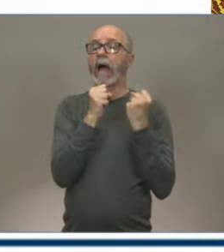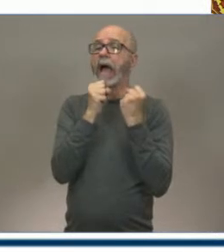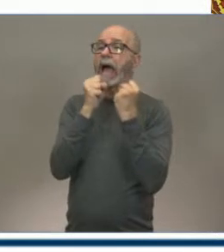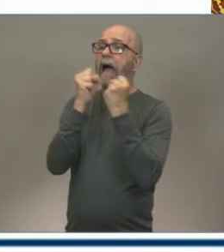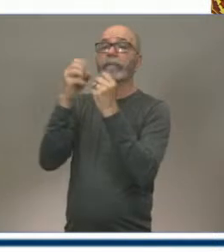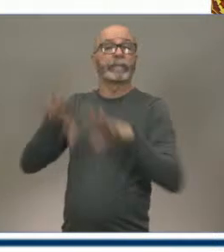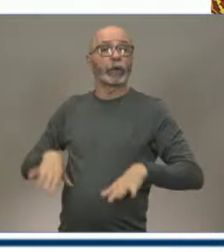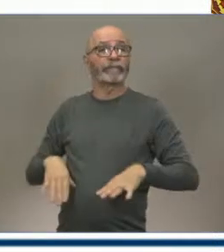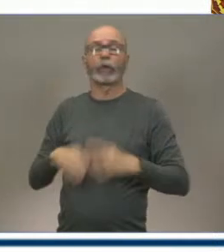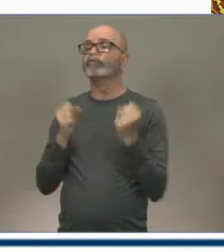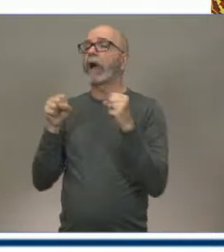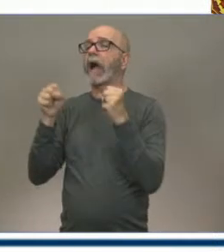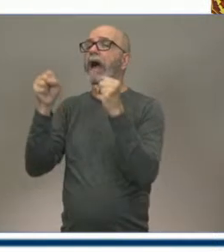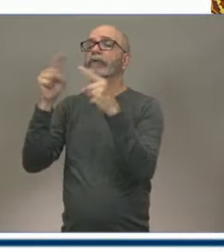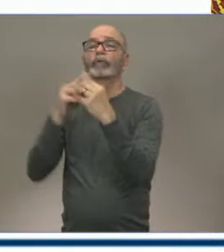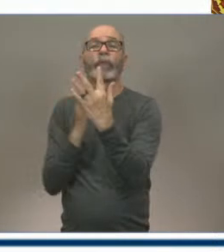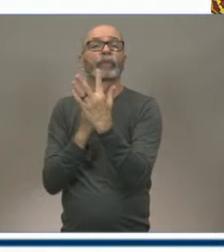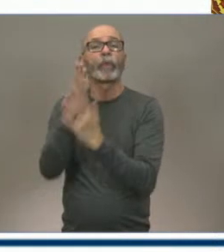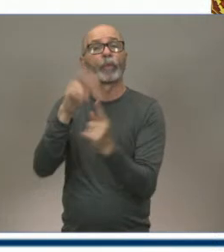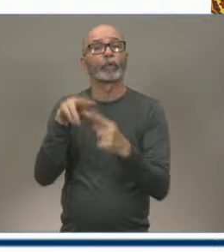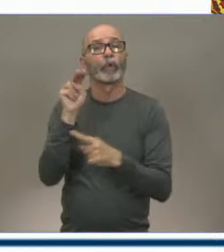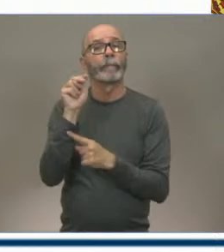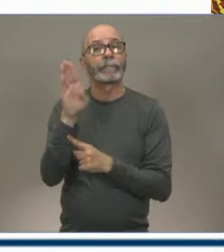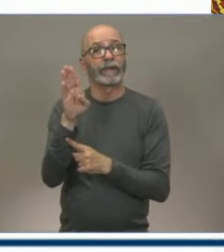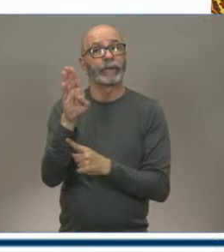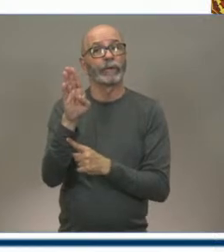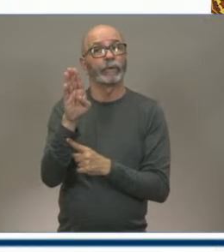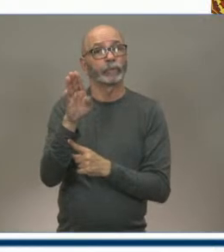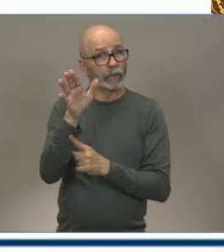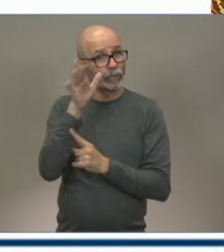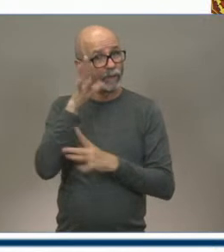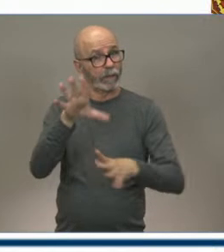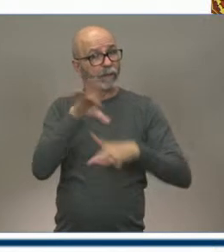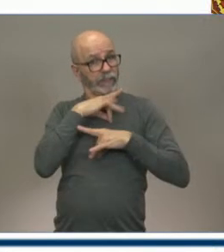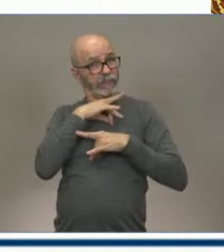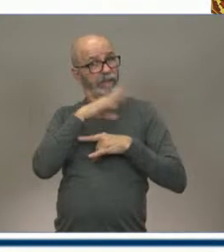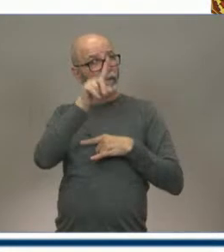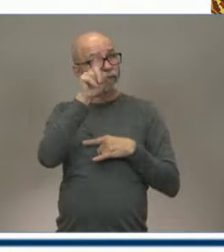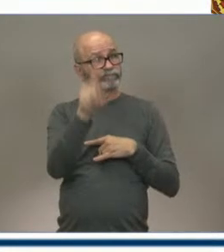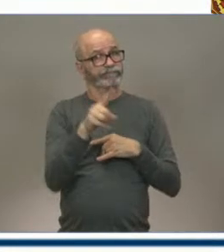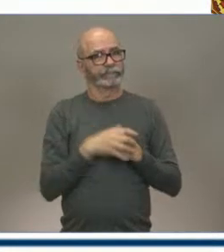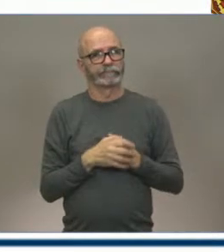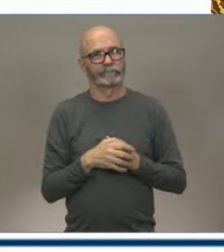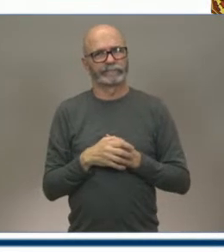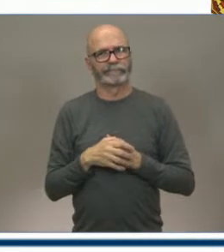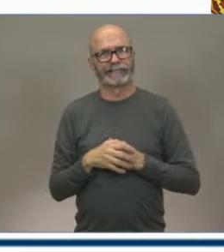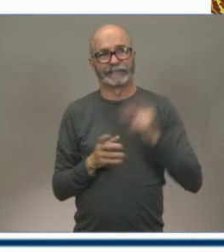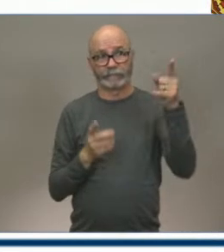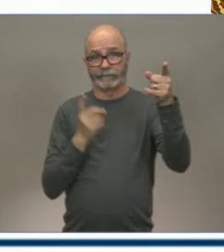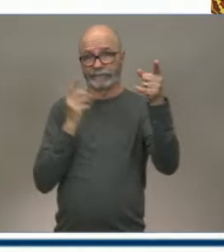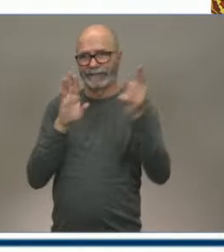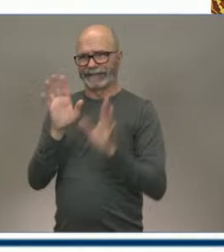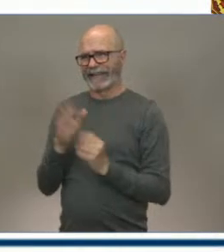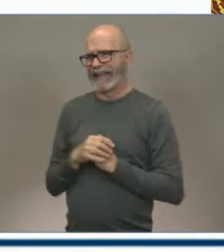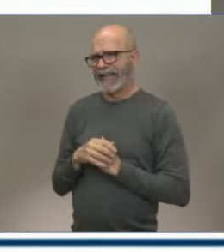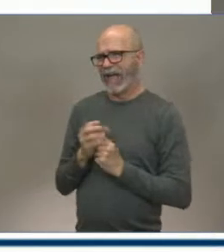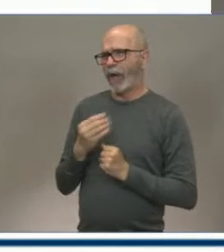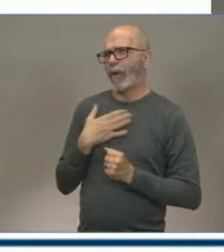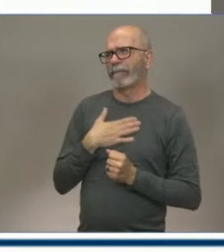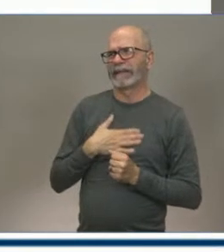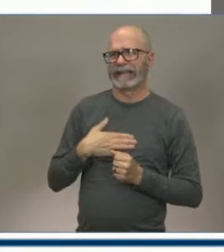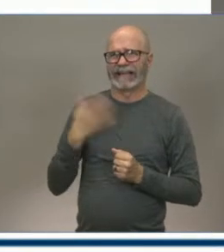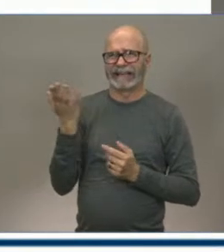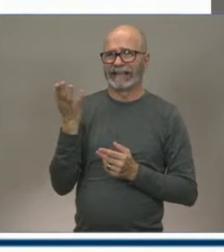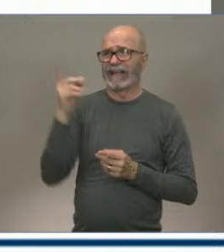Nova Scotia? Well, first of all, people from Newfoundland aren't going to drive through New Brunswick to get to Nova Scotia. If they're coming from PEI, that's why